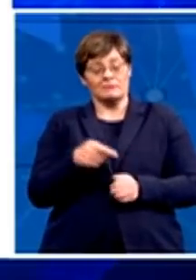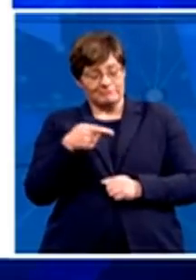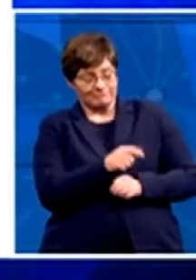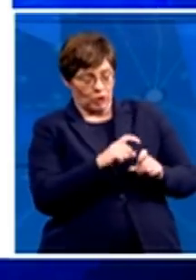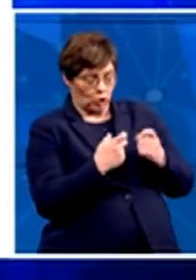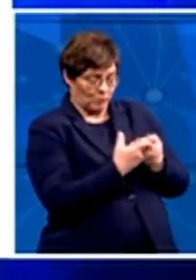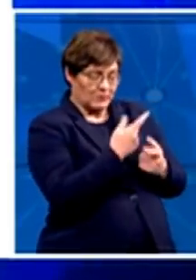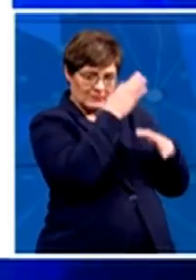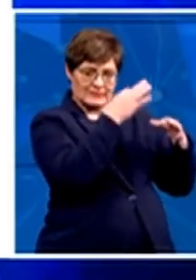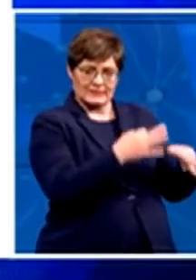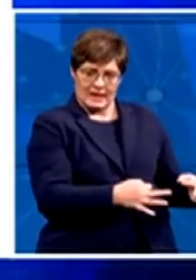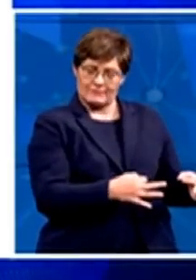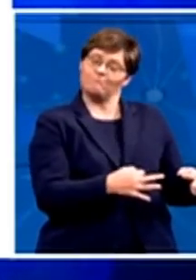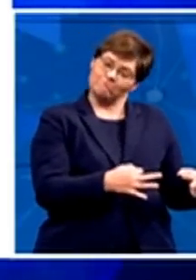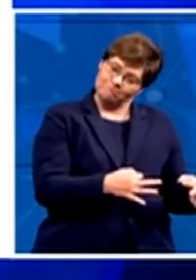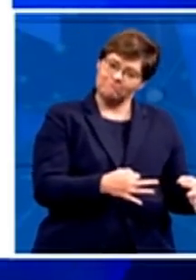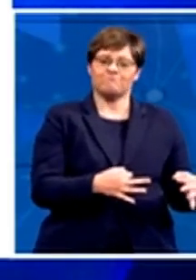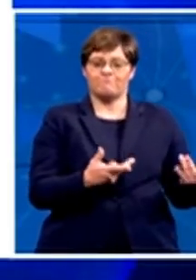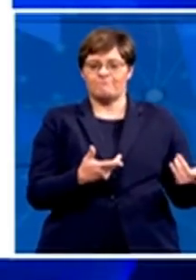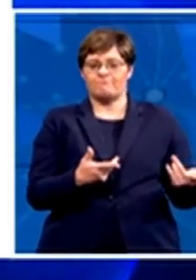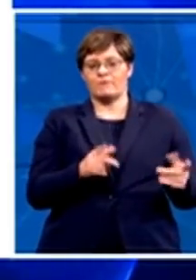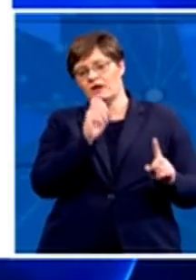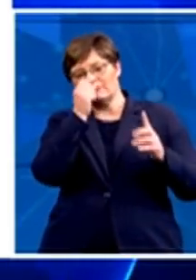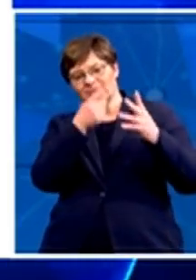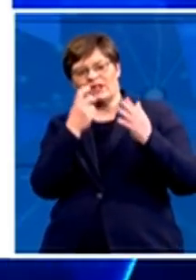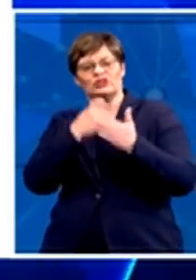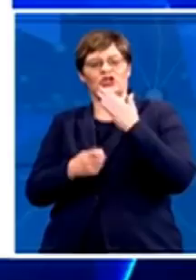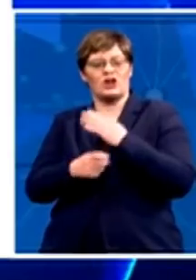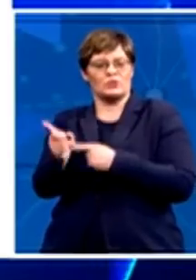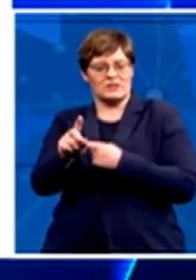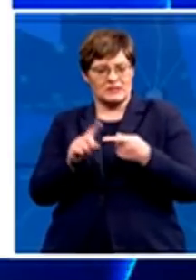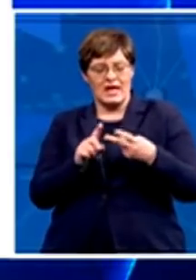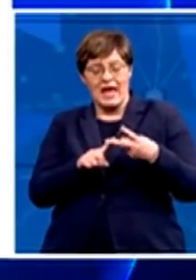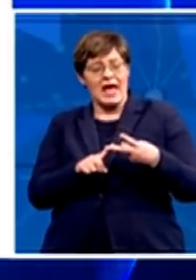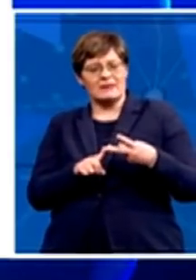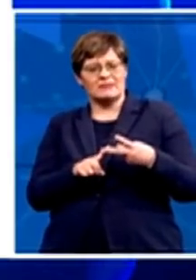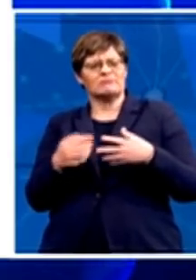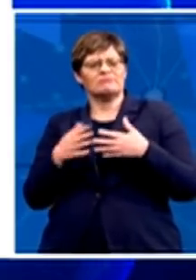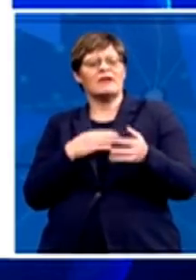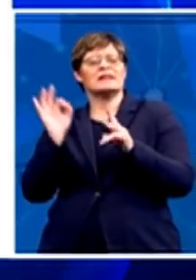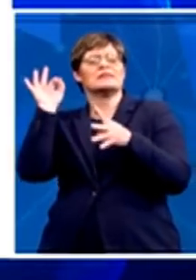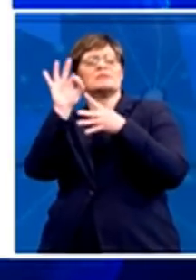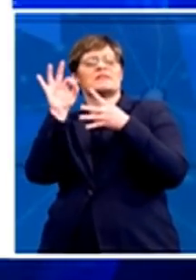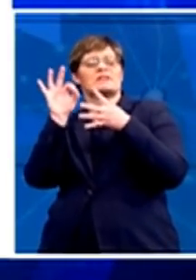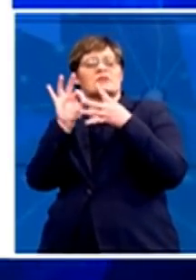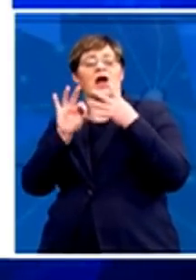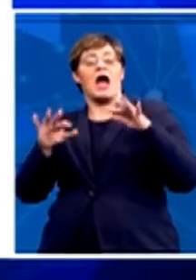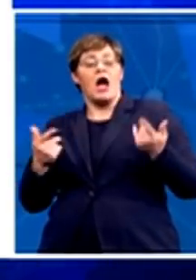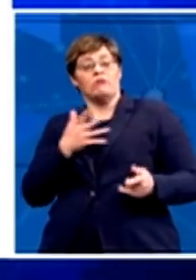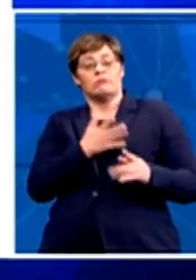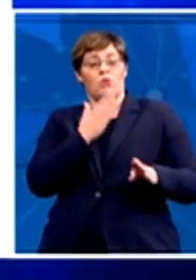nature of the charges and the specifics of the matter, how it will determine its working arrangements going